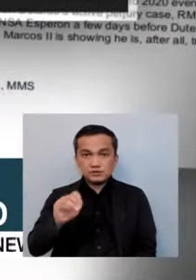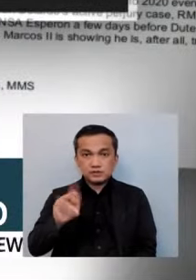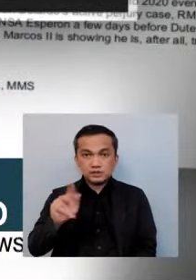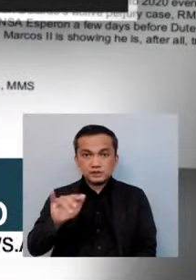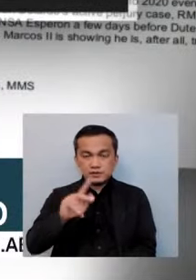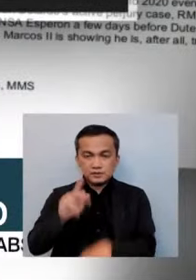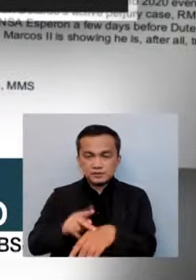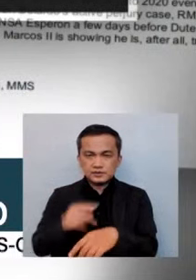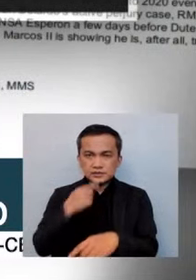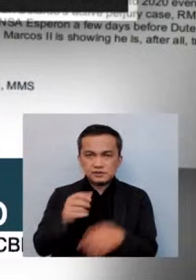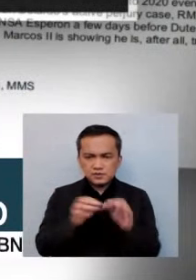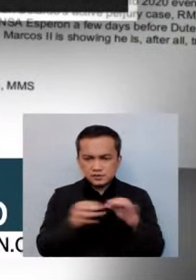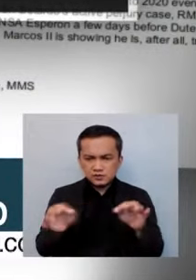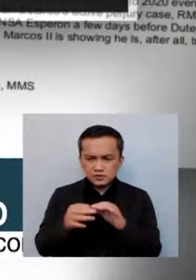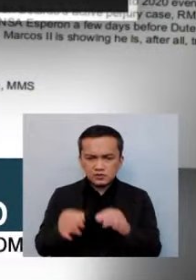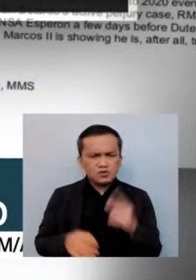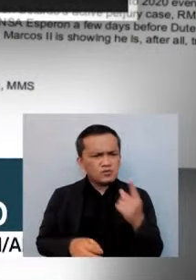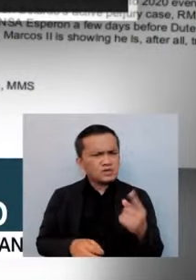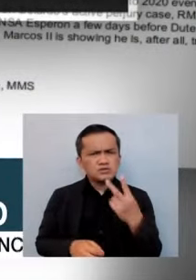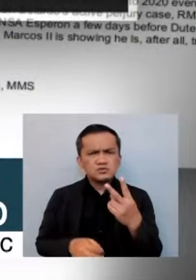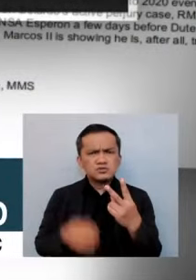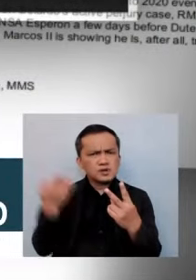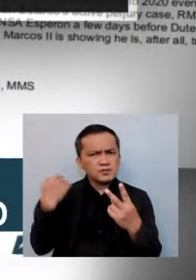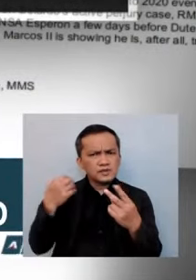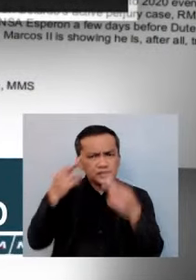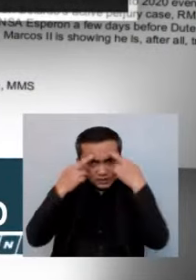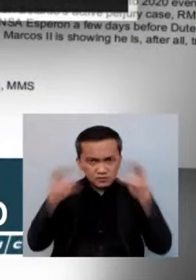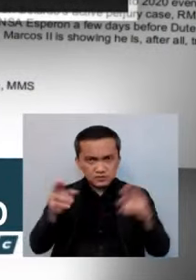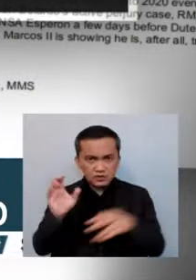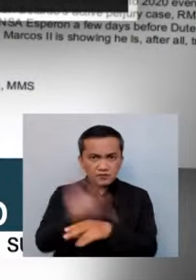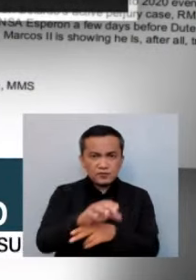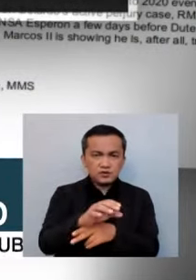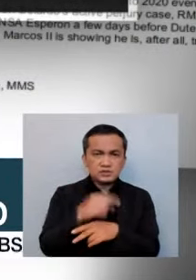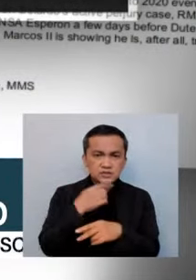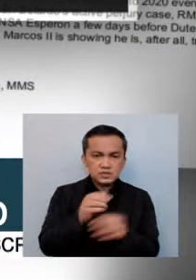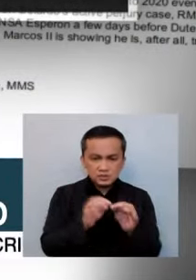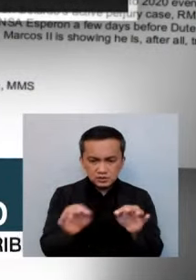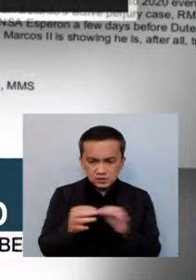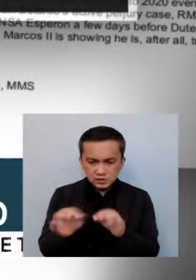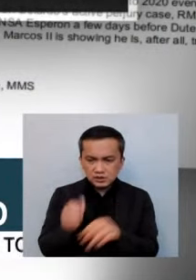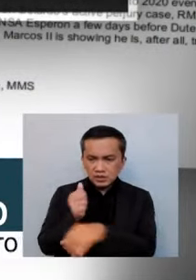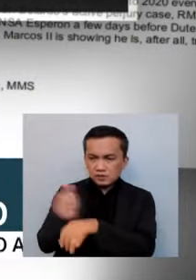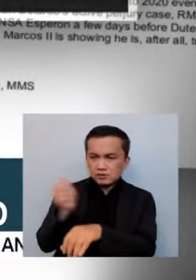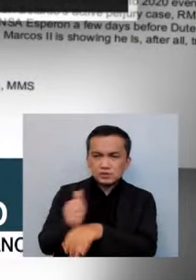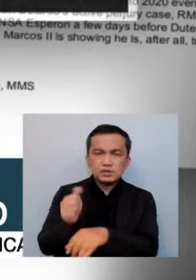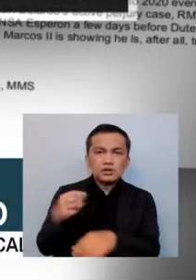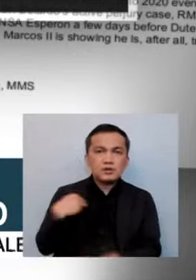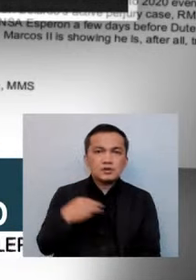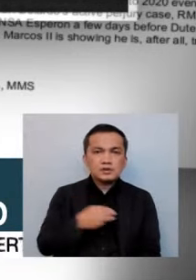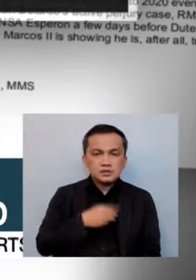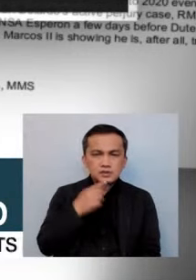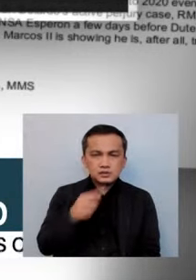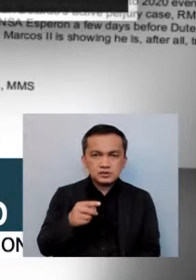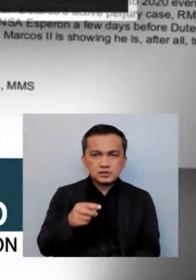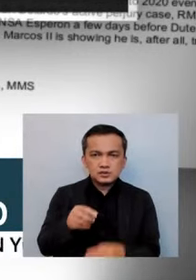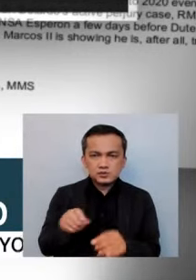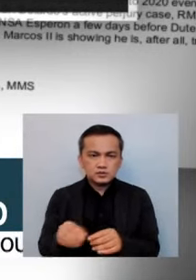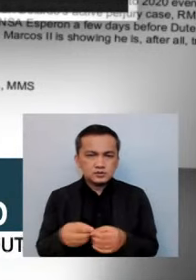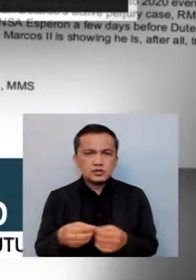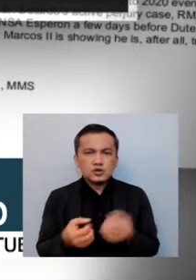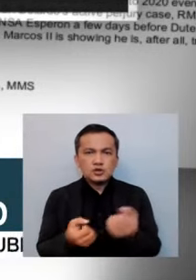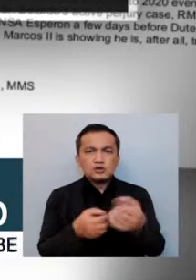that one of two allegedly former rebels was forced to execute a spurious statement accusing RMP members of channeling funds to the